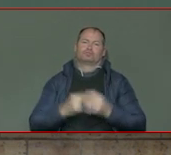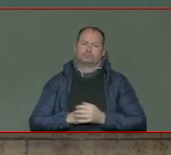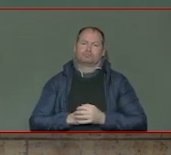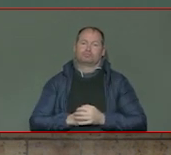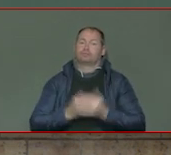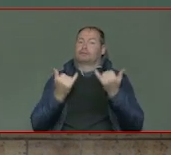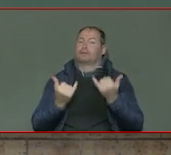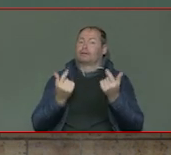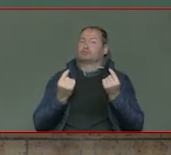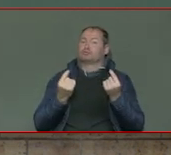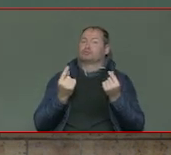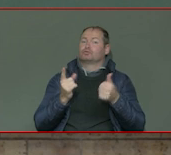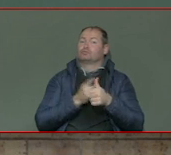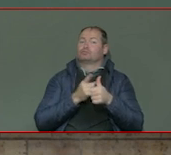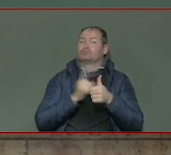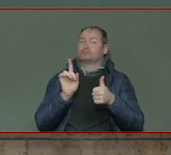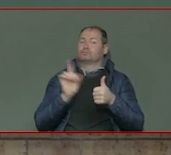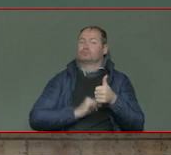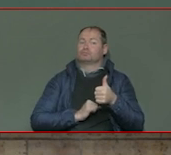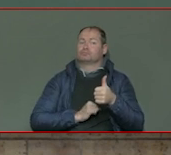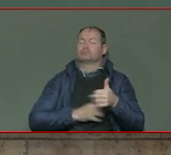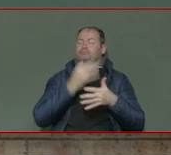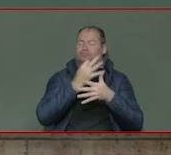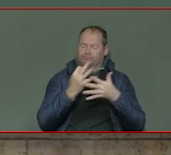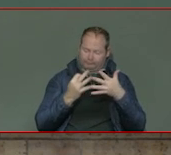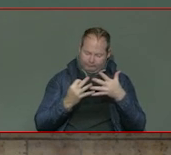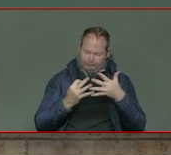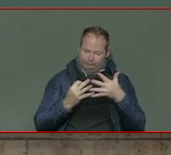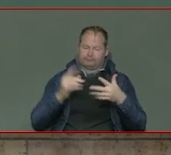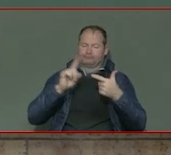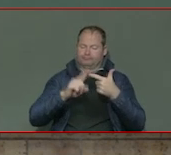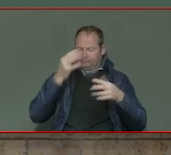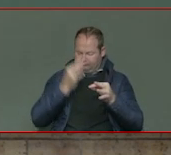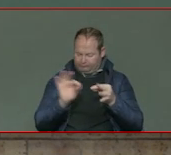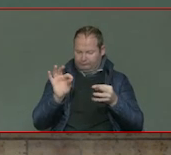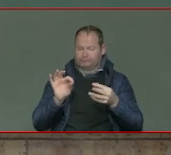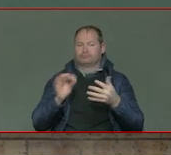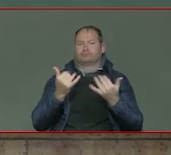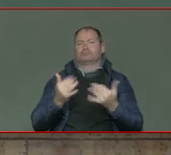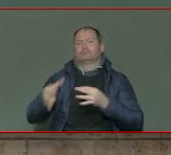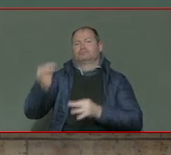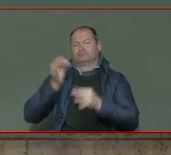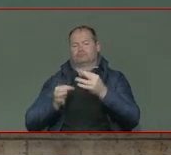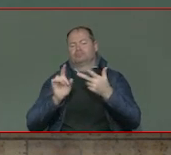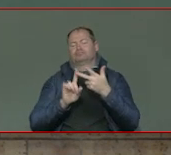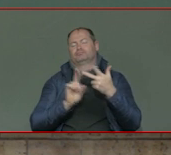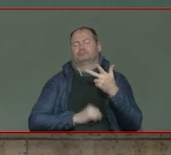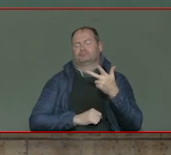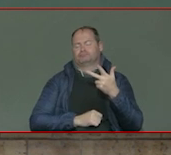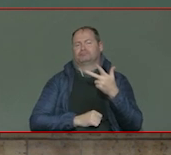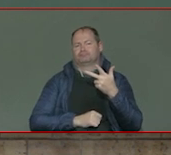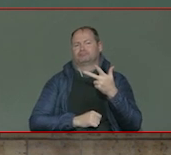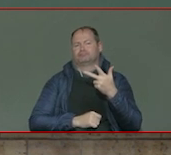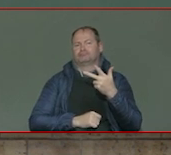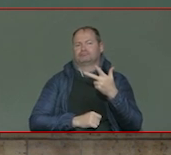do I have to do first? I first need to factorize, simplify, before you substitute. So we can say it